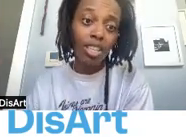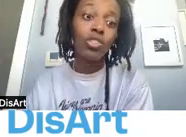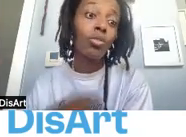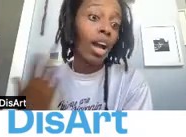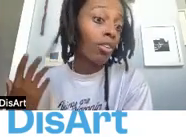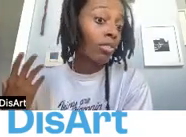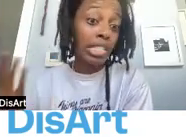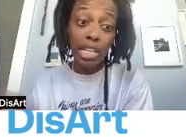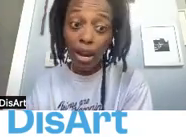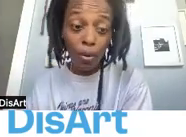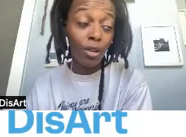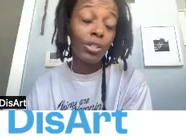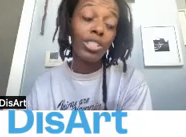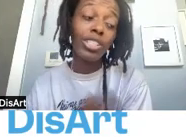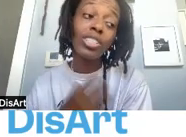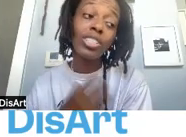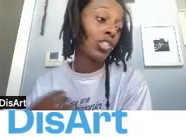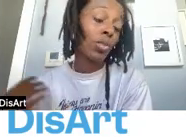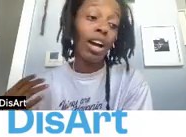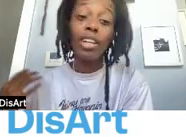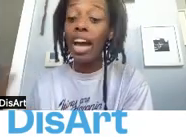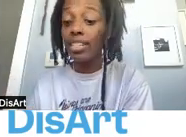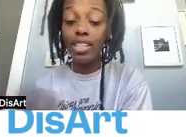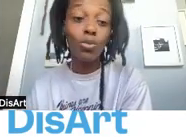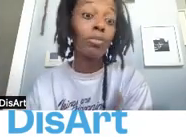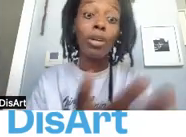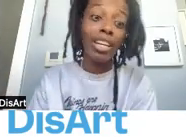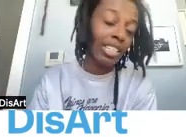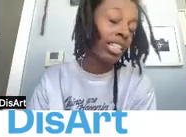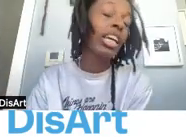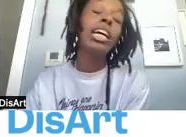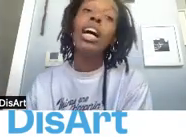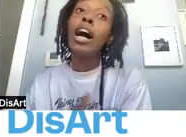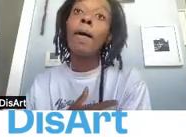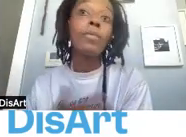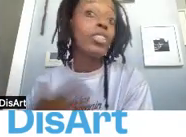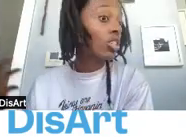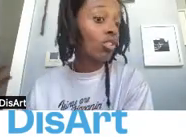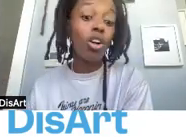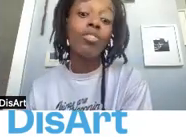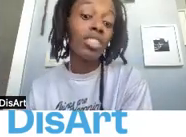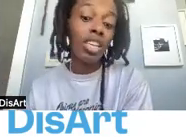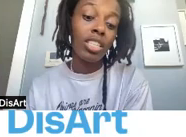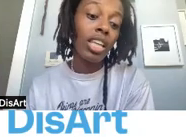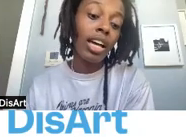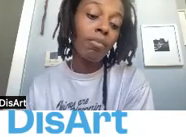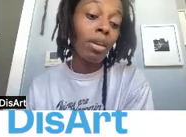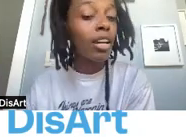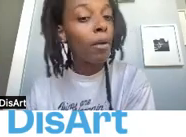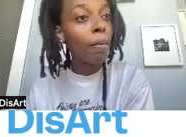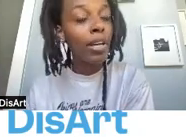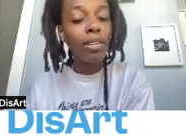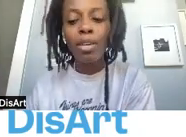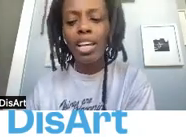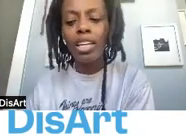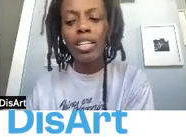discussing things around DEI work, we're discussing things around access within branding, and just all of these things that may